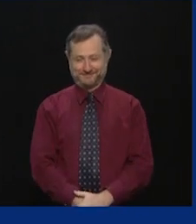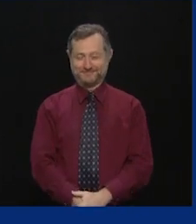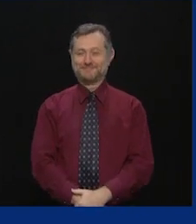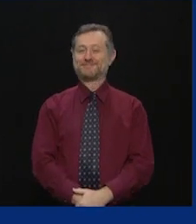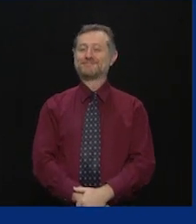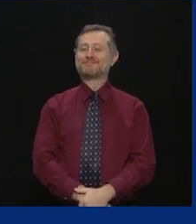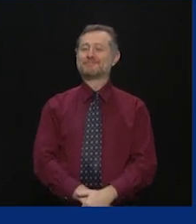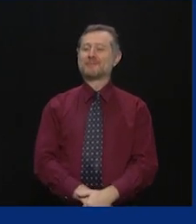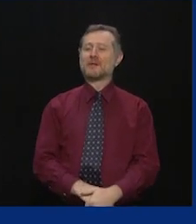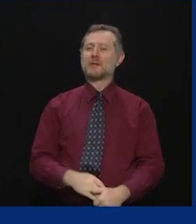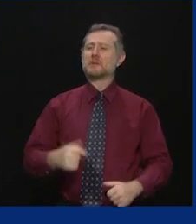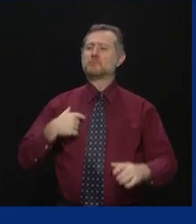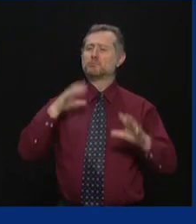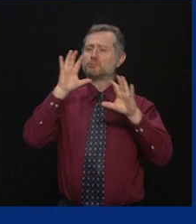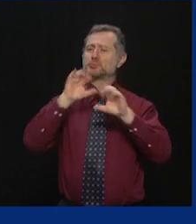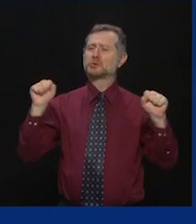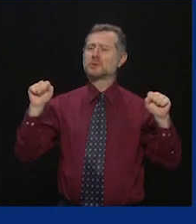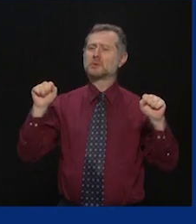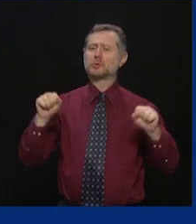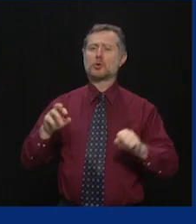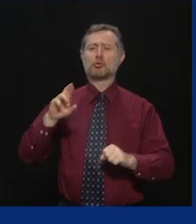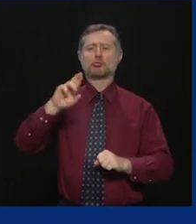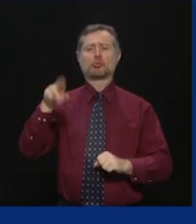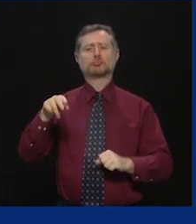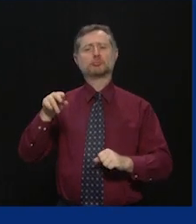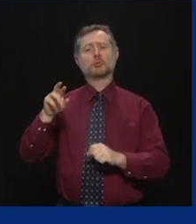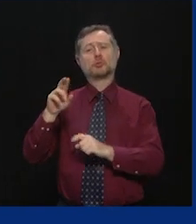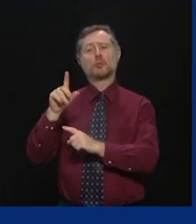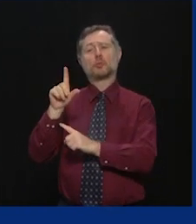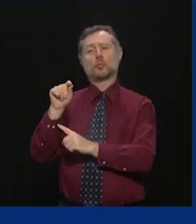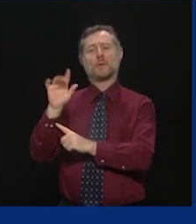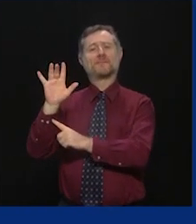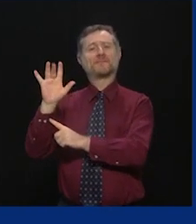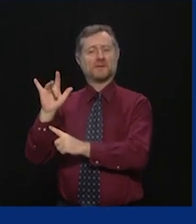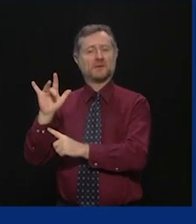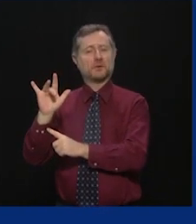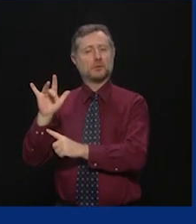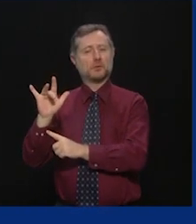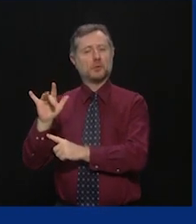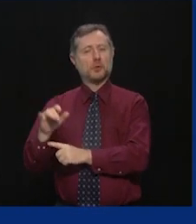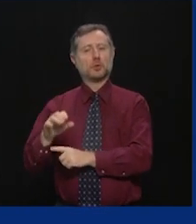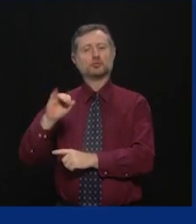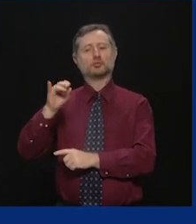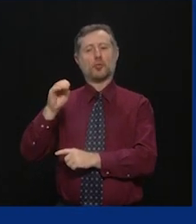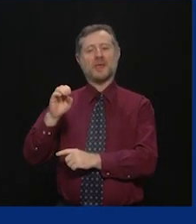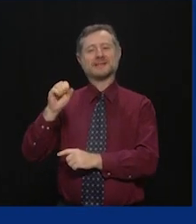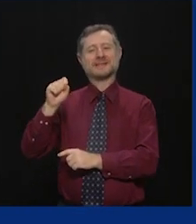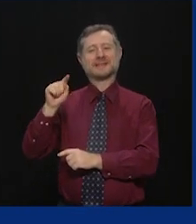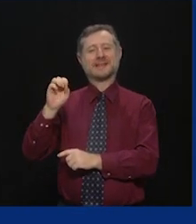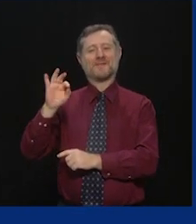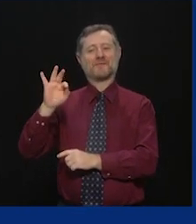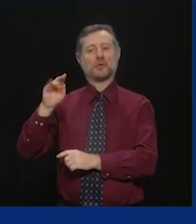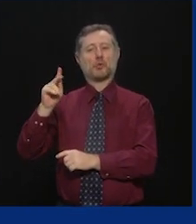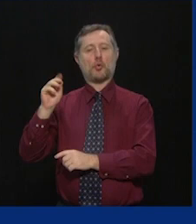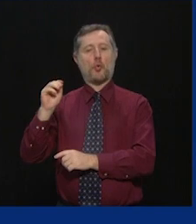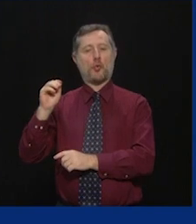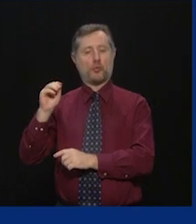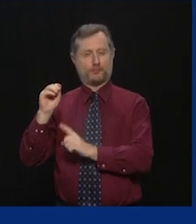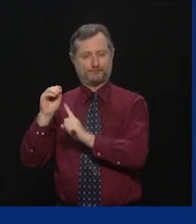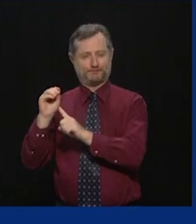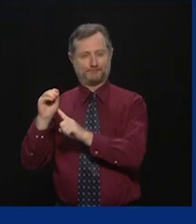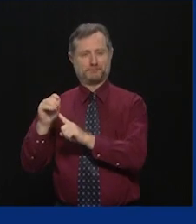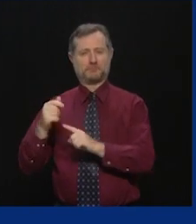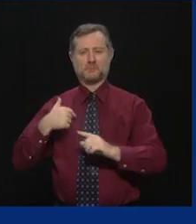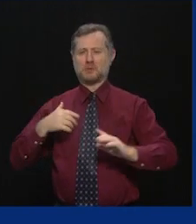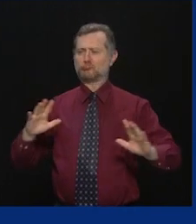ROC 2025, the Regional Economic Development Alliance that is accelerating growth here in Greater Rochester and the Finger Lakes region through our